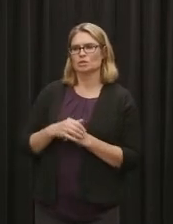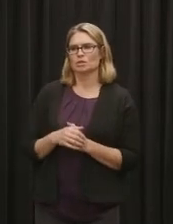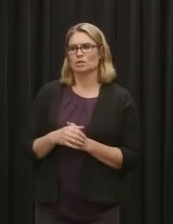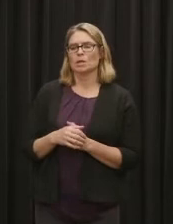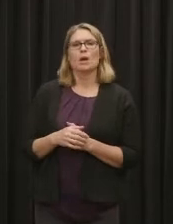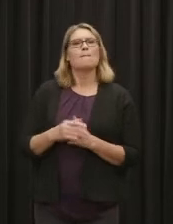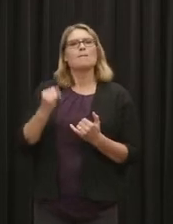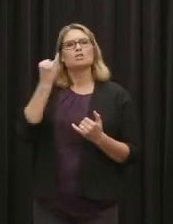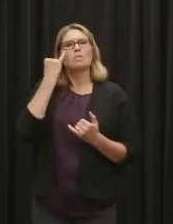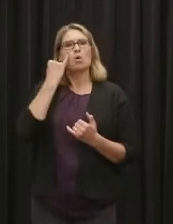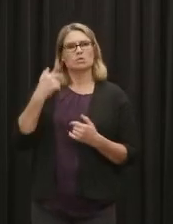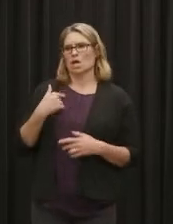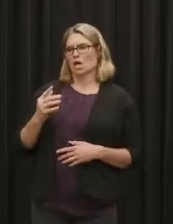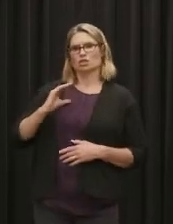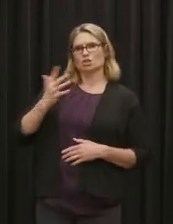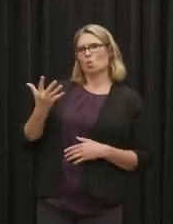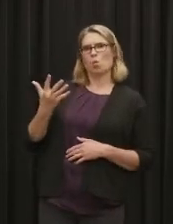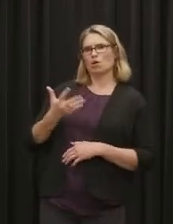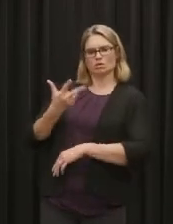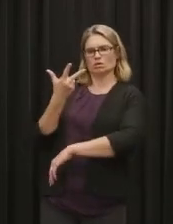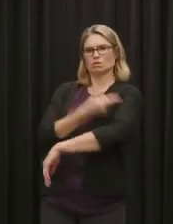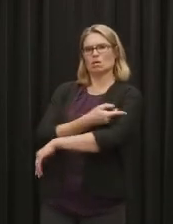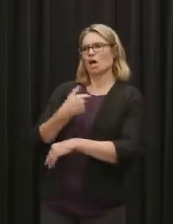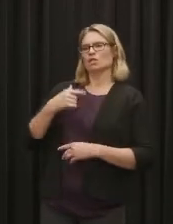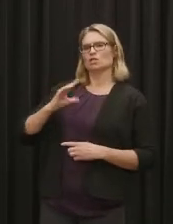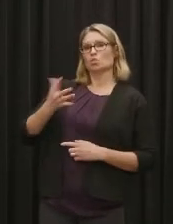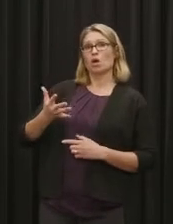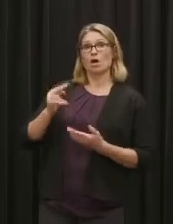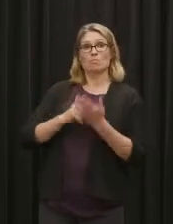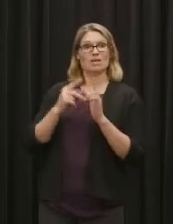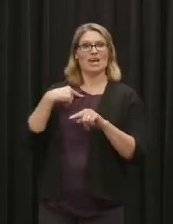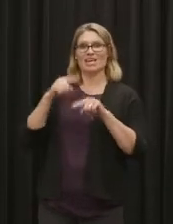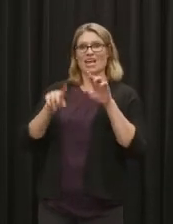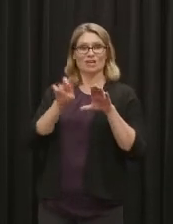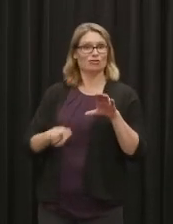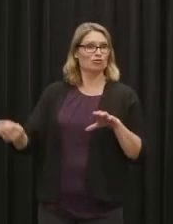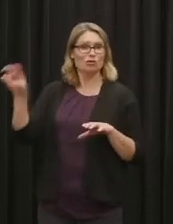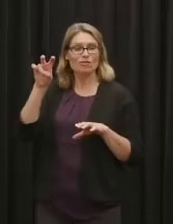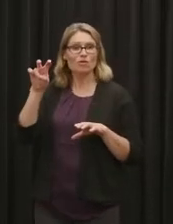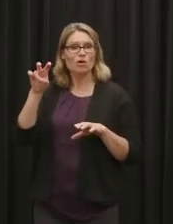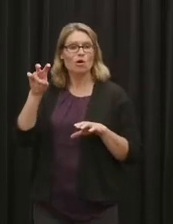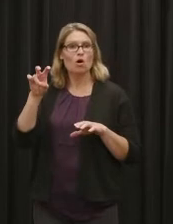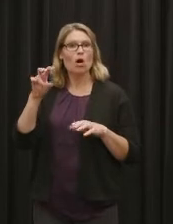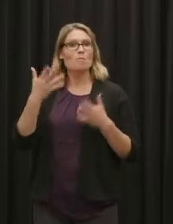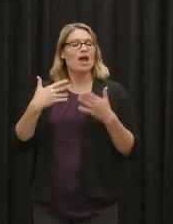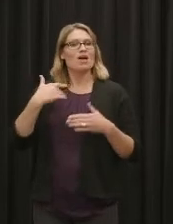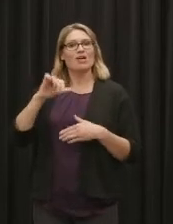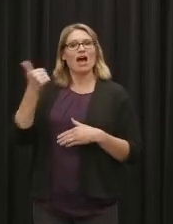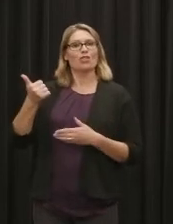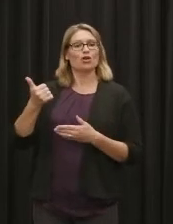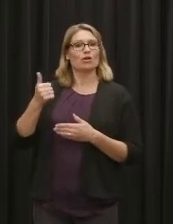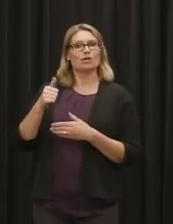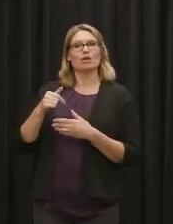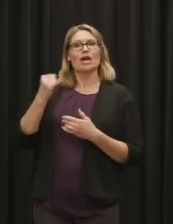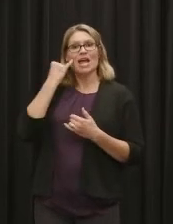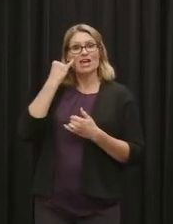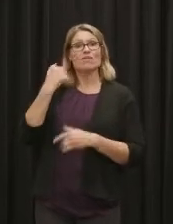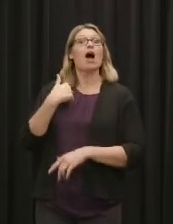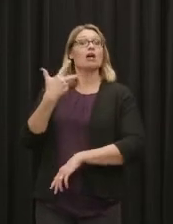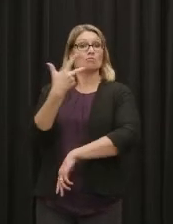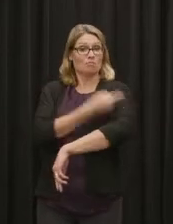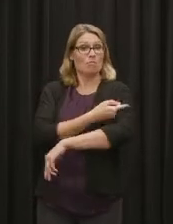who opt not to get the vaccine be restricted from traveling, and will there be any sort of immunity passports for people who do